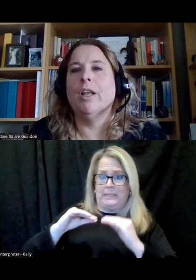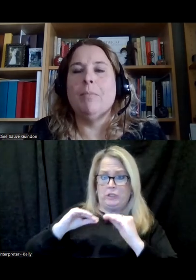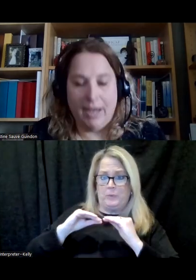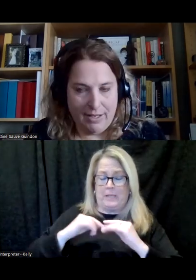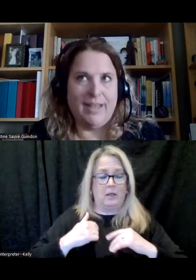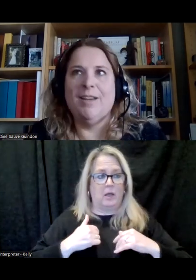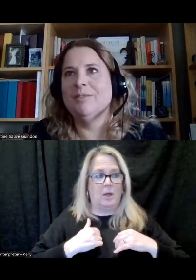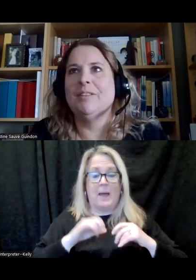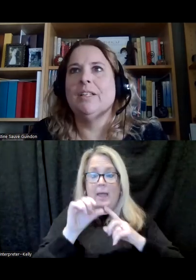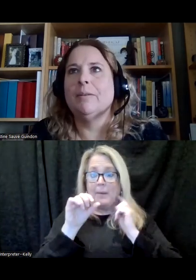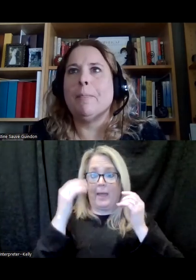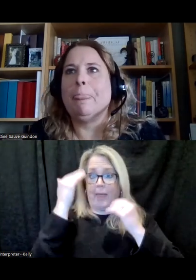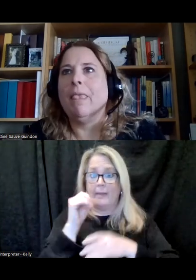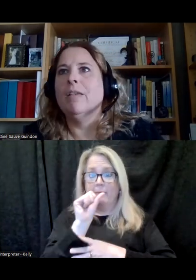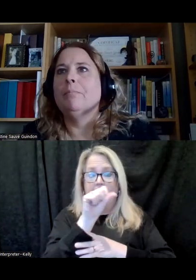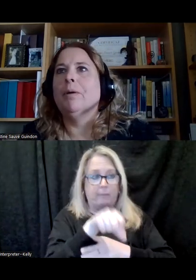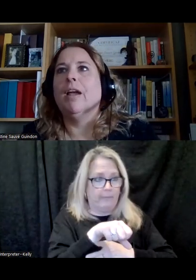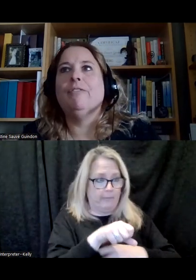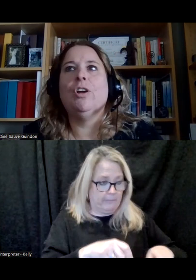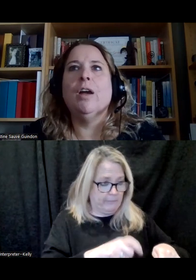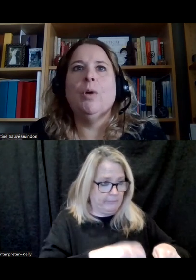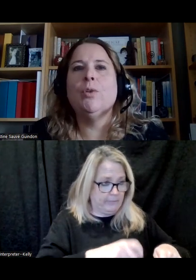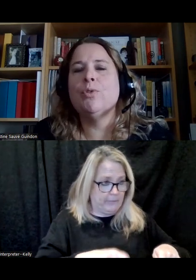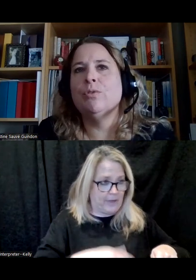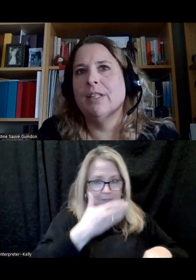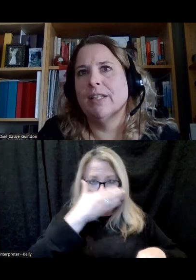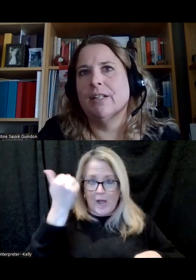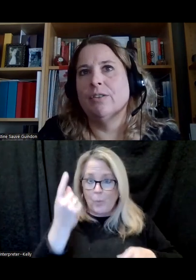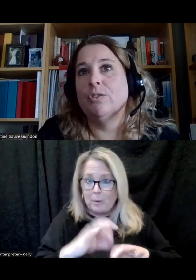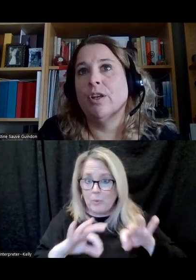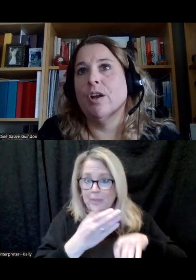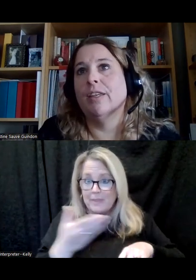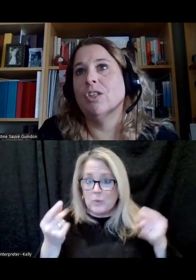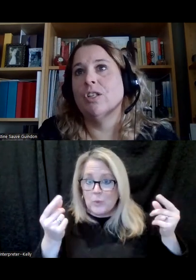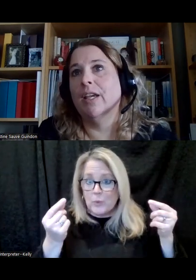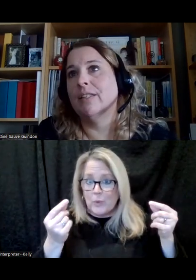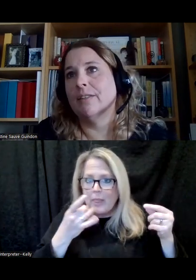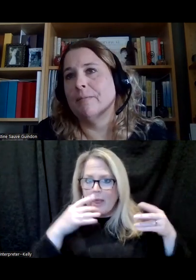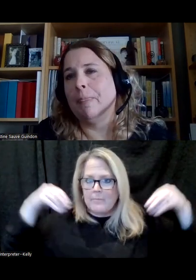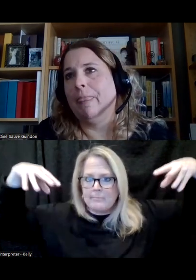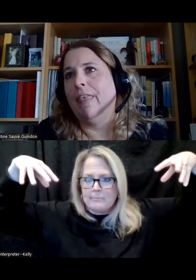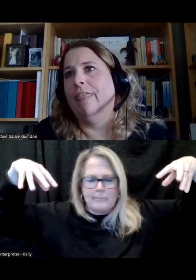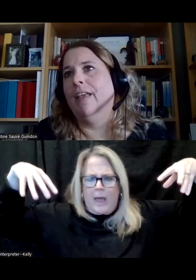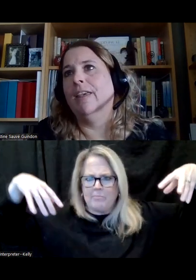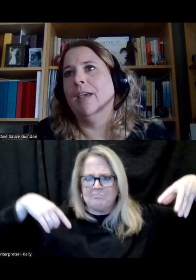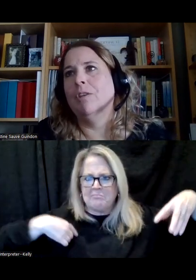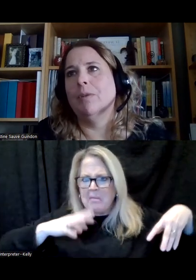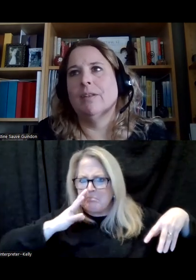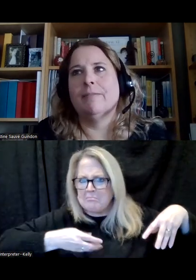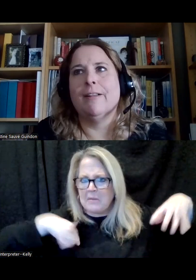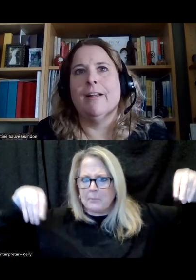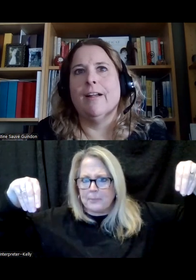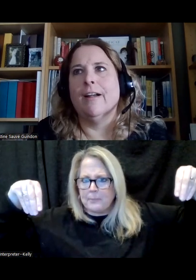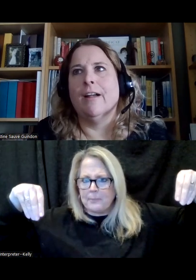I pointed my head down. But I forgot one crucial detail, turning on the kitchen lights. Then it came to